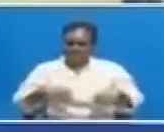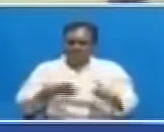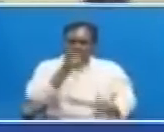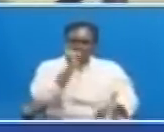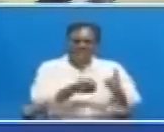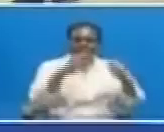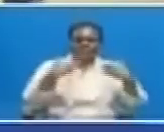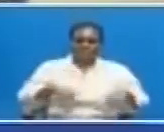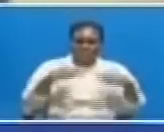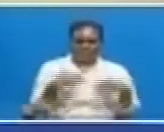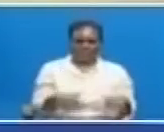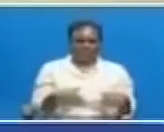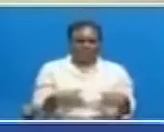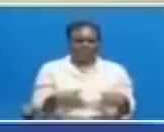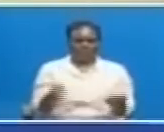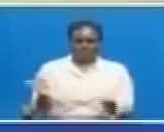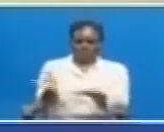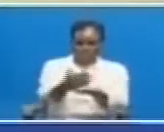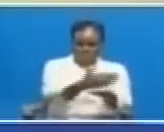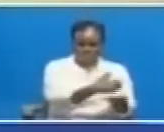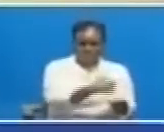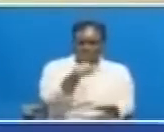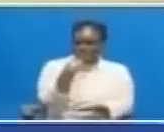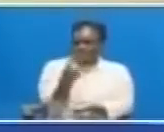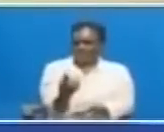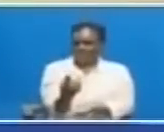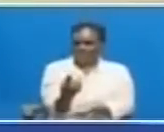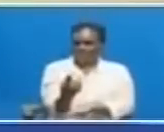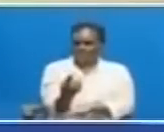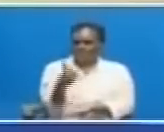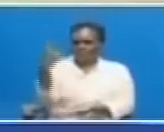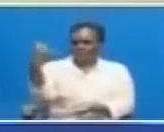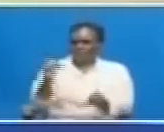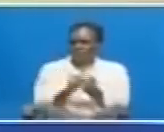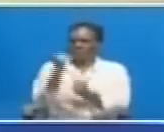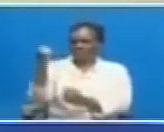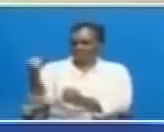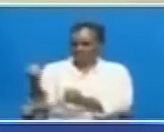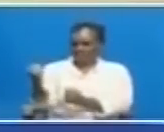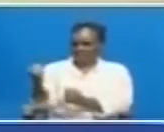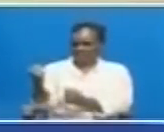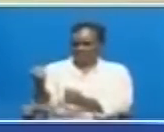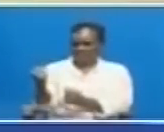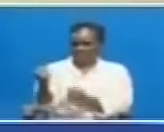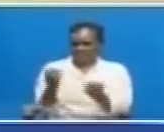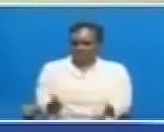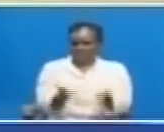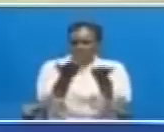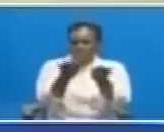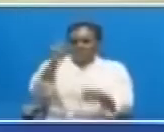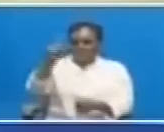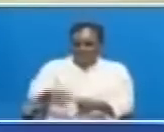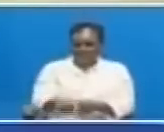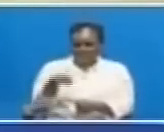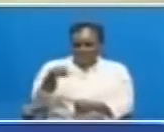of sprint, we had to gather and say, like, this 2015, all sprints must really rise, because it has